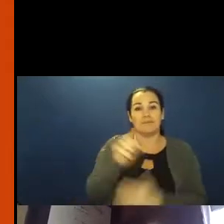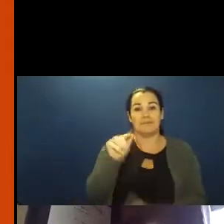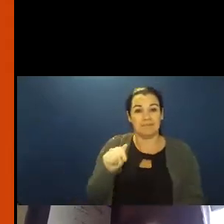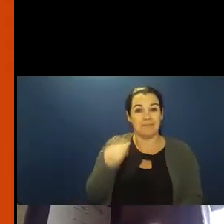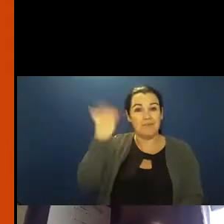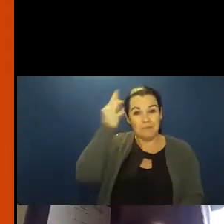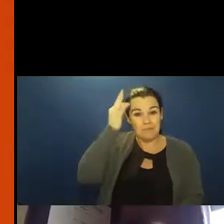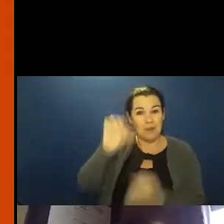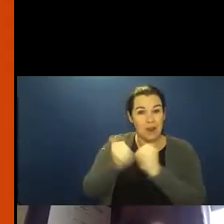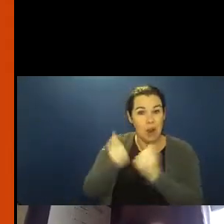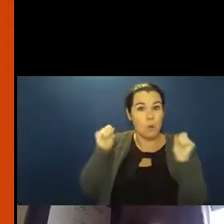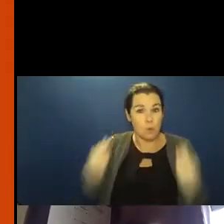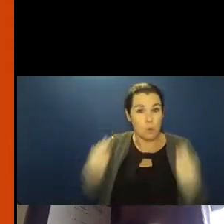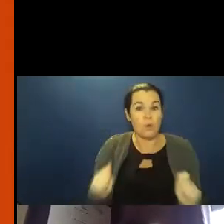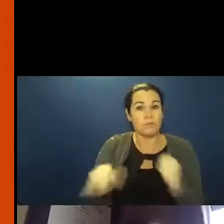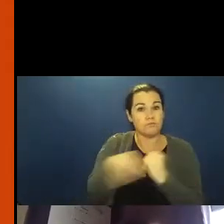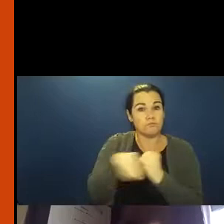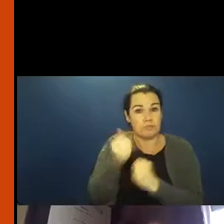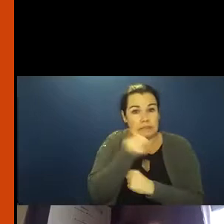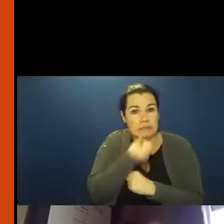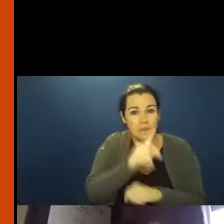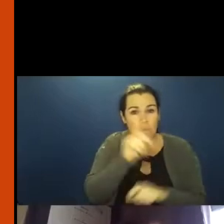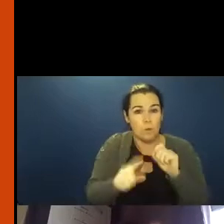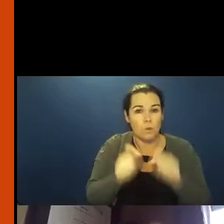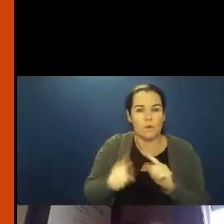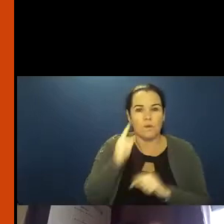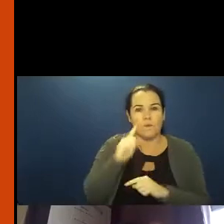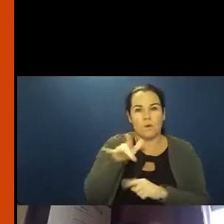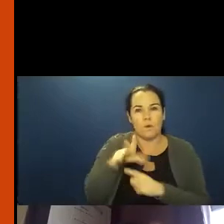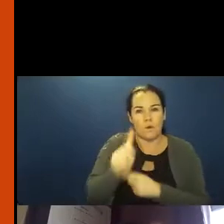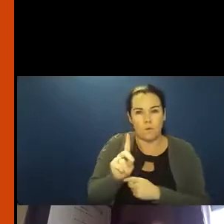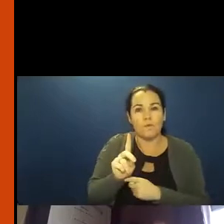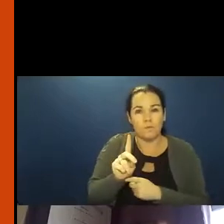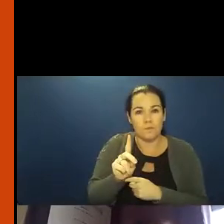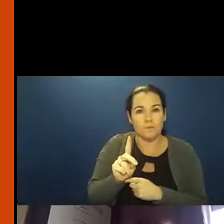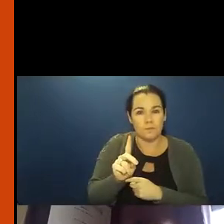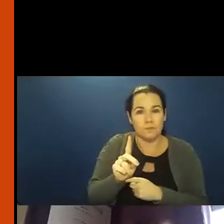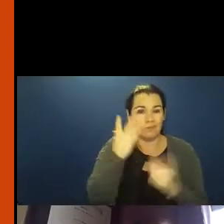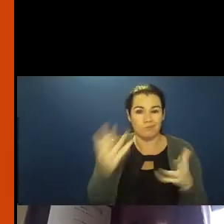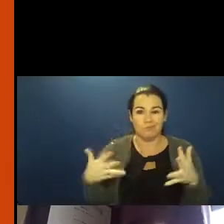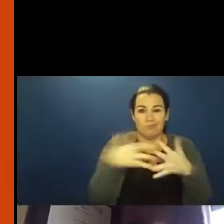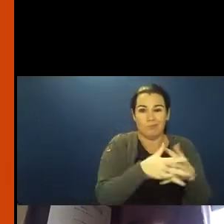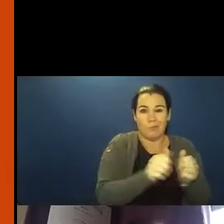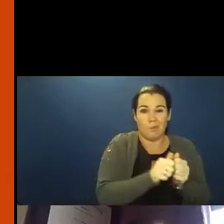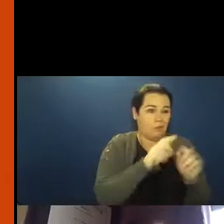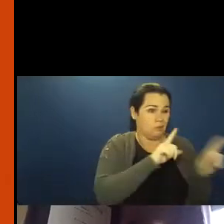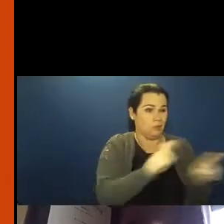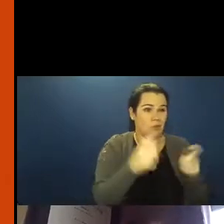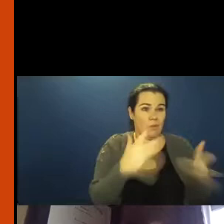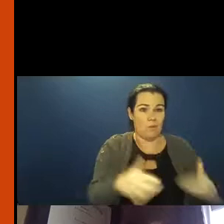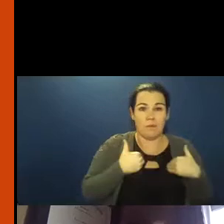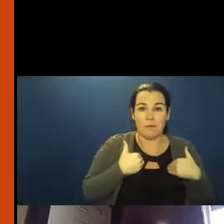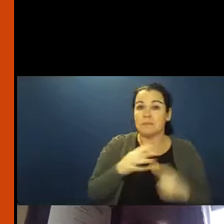able to adapt several new questions related to COVID and health indicators into existing surveys, particularly indicators around mental